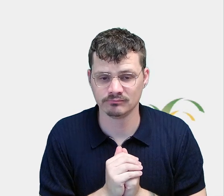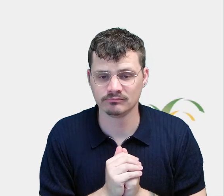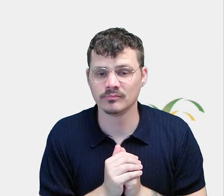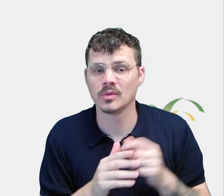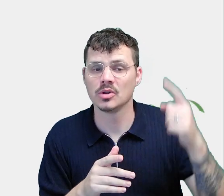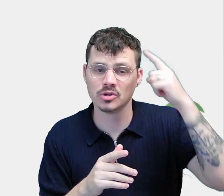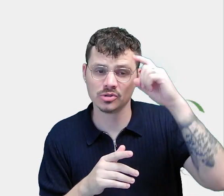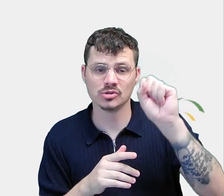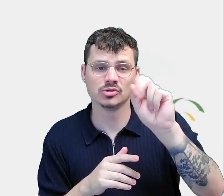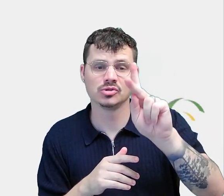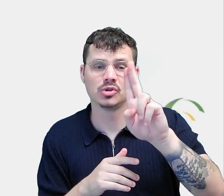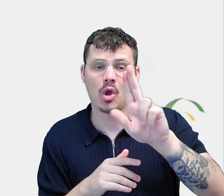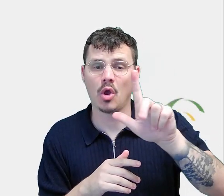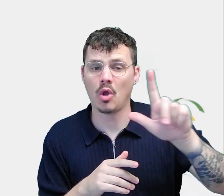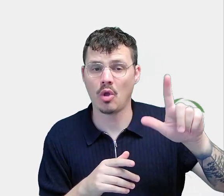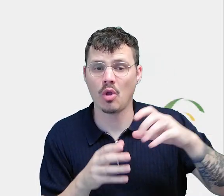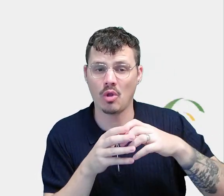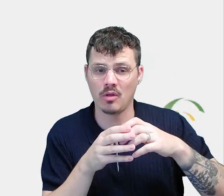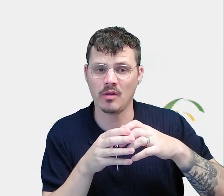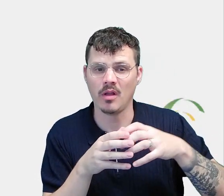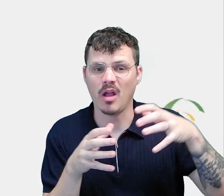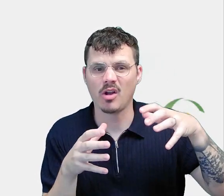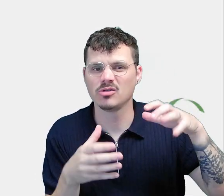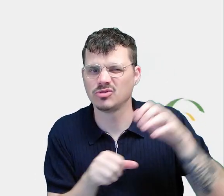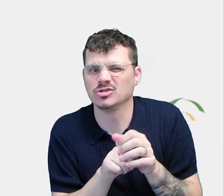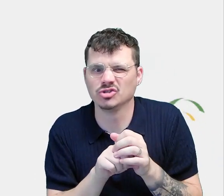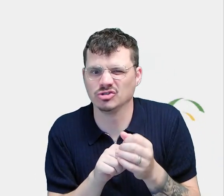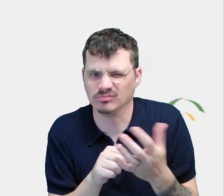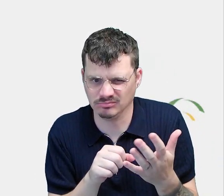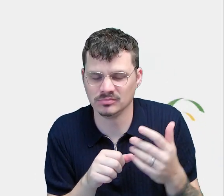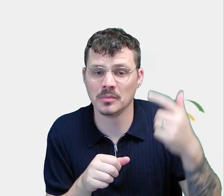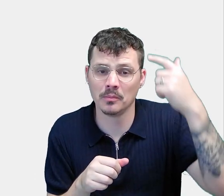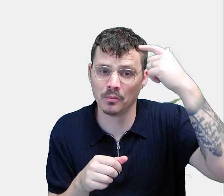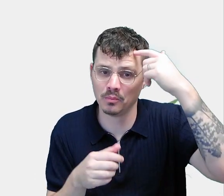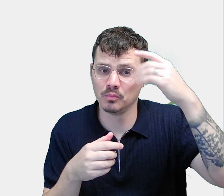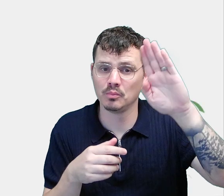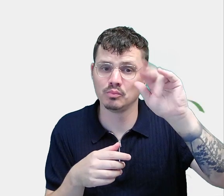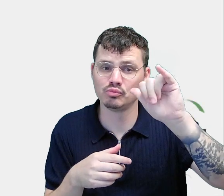His skull was crushed and his brain was exposed.